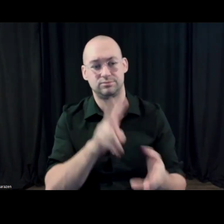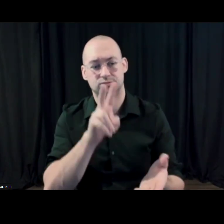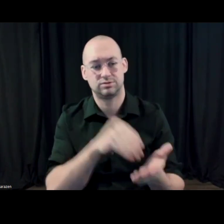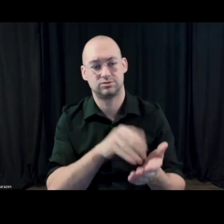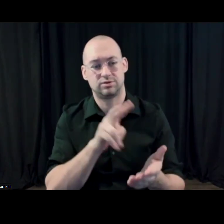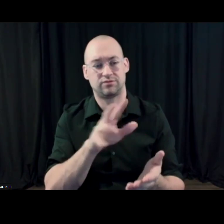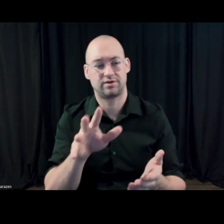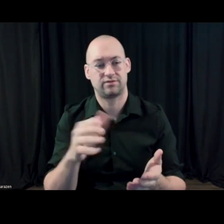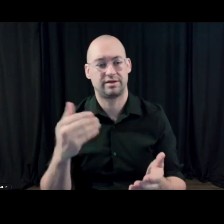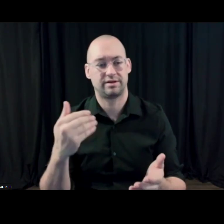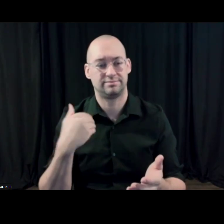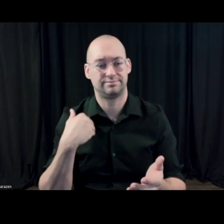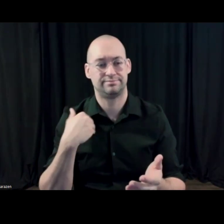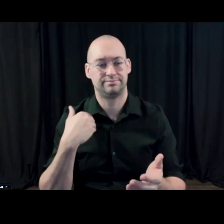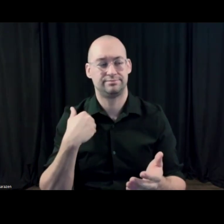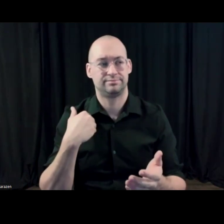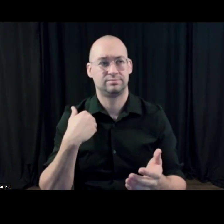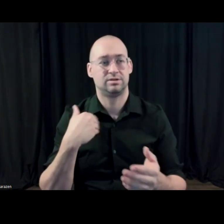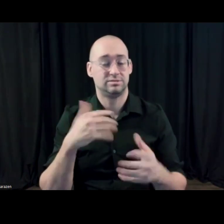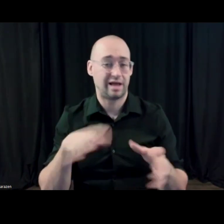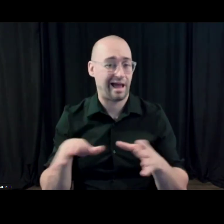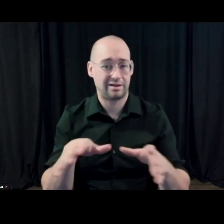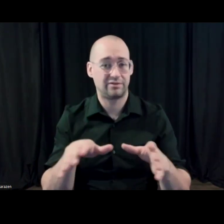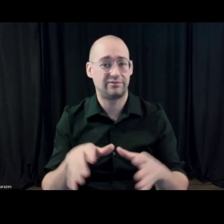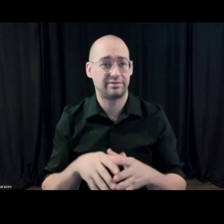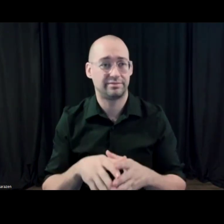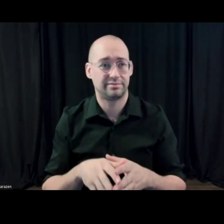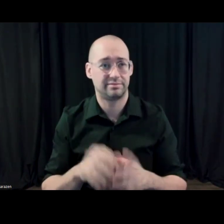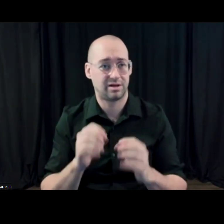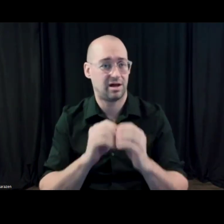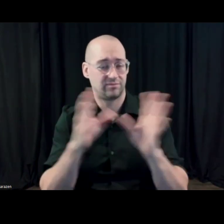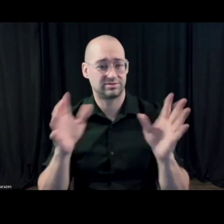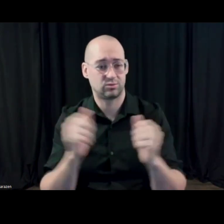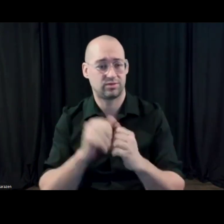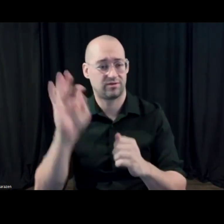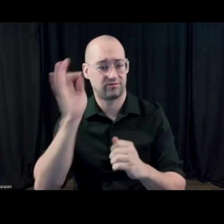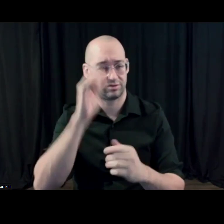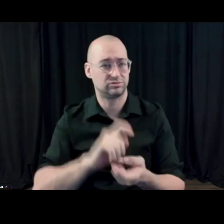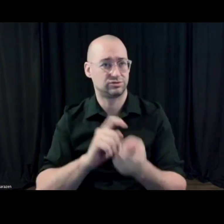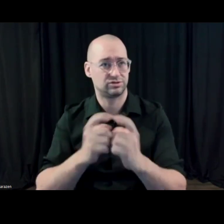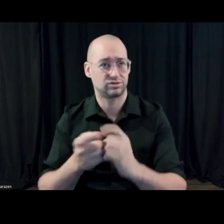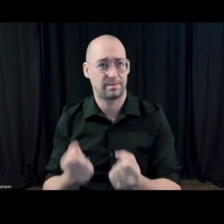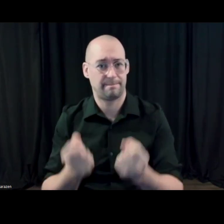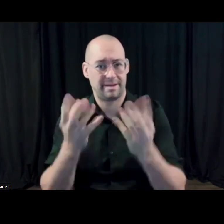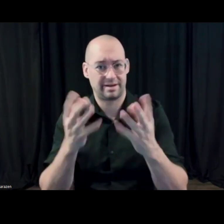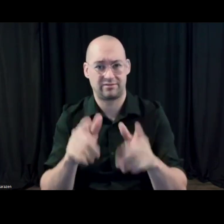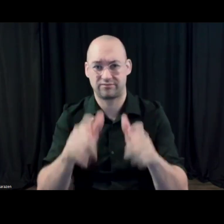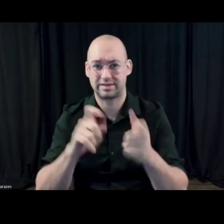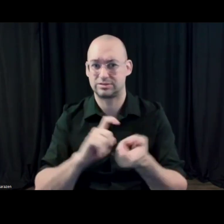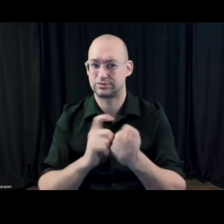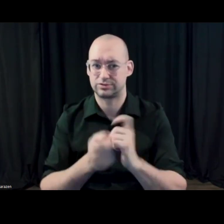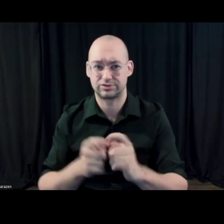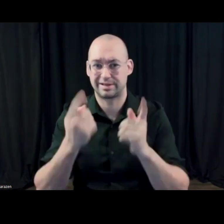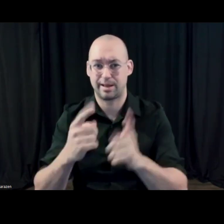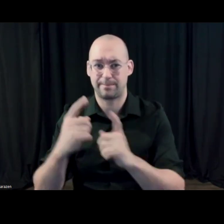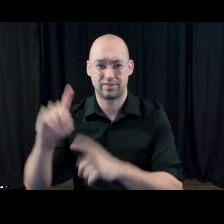2025 has been quite active, and obviously with the federal transition, many rapid changes happening at the federal level.